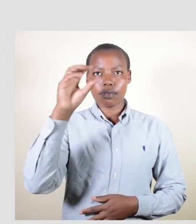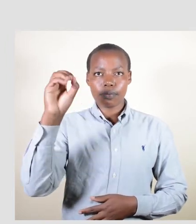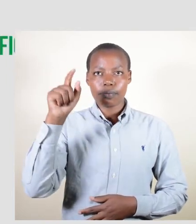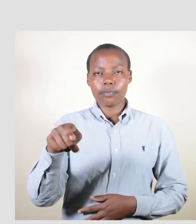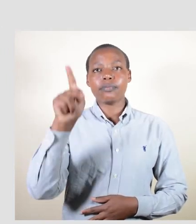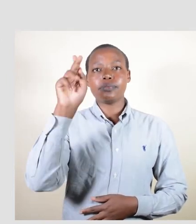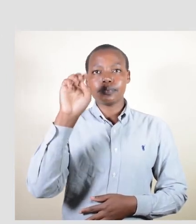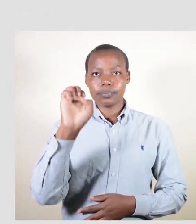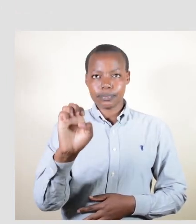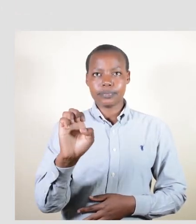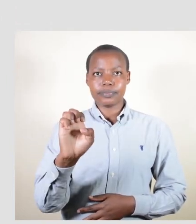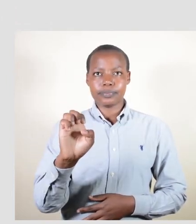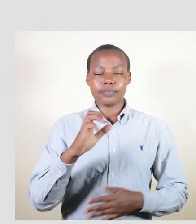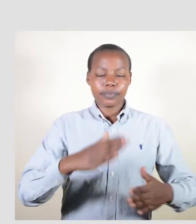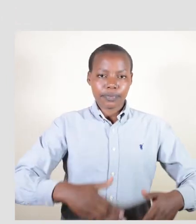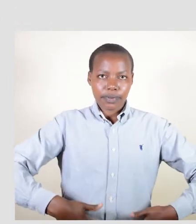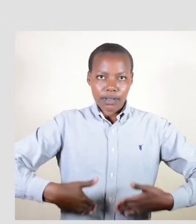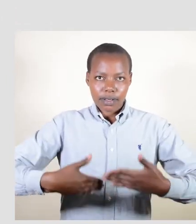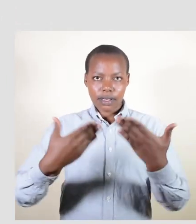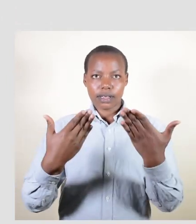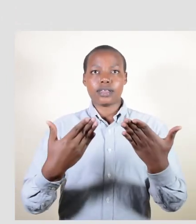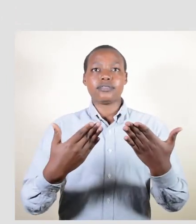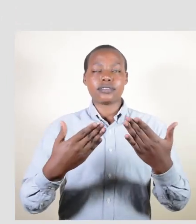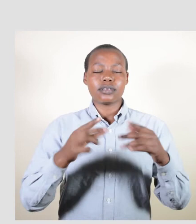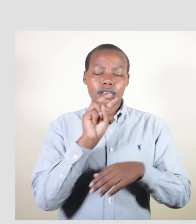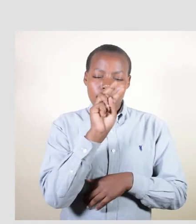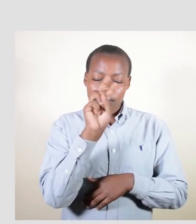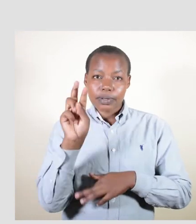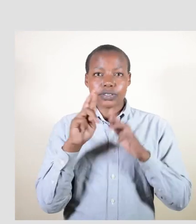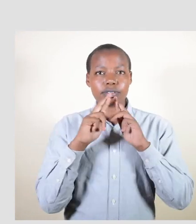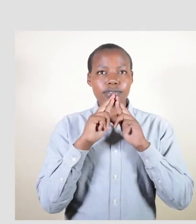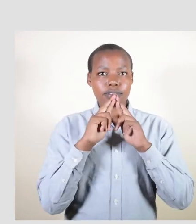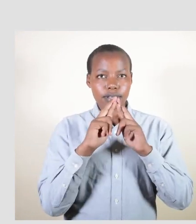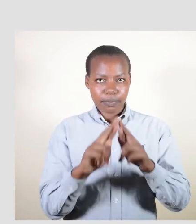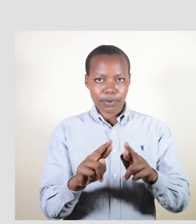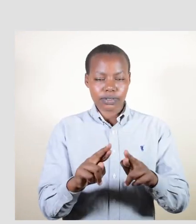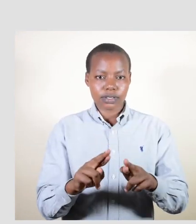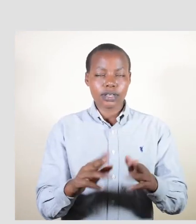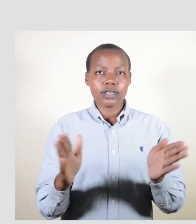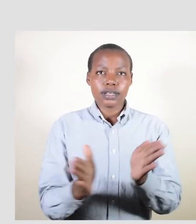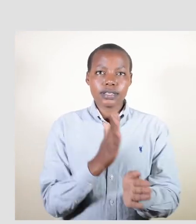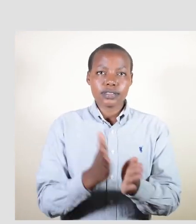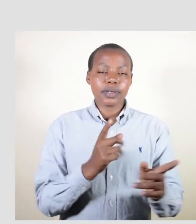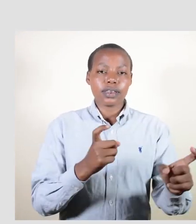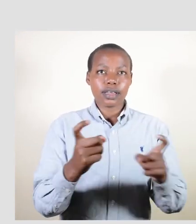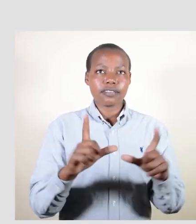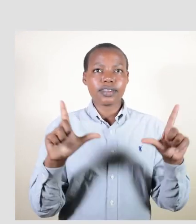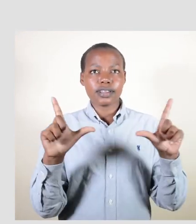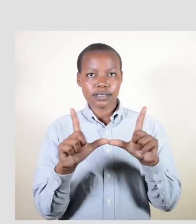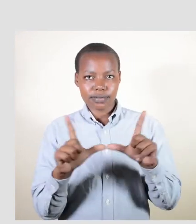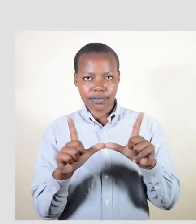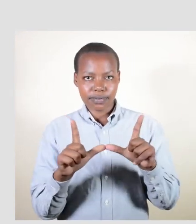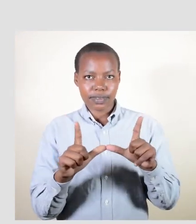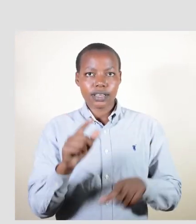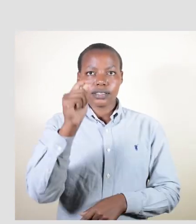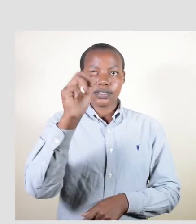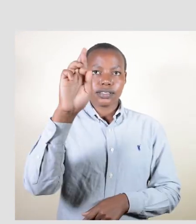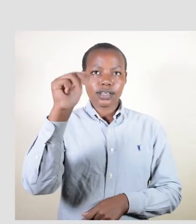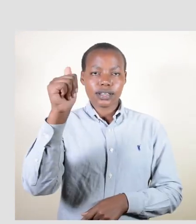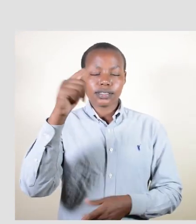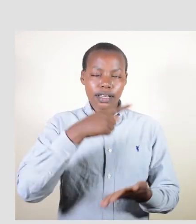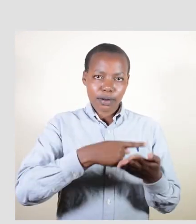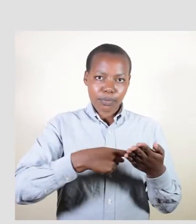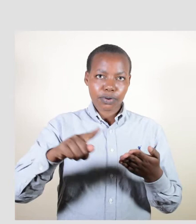www.ntsa.go.ke by providing a valid inspection report, a speed governor certificate, approval from TRA